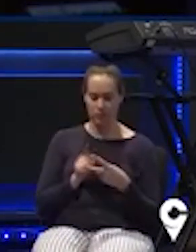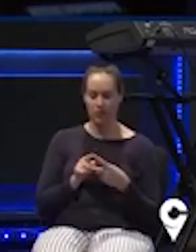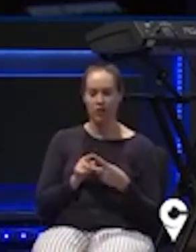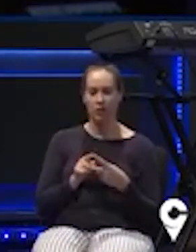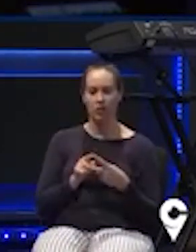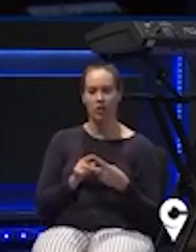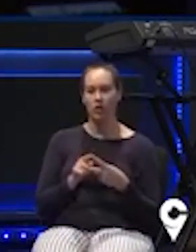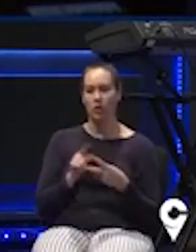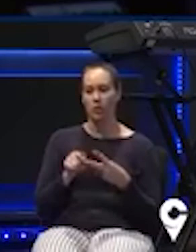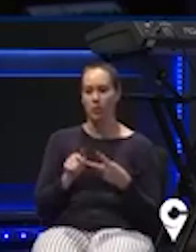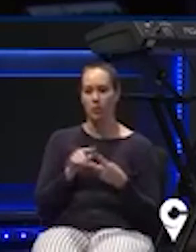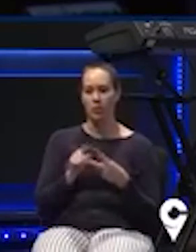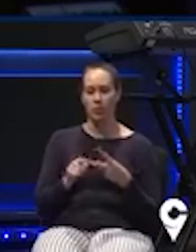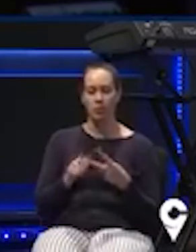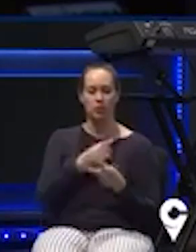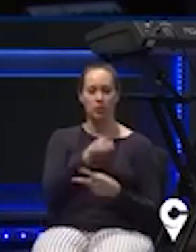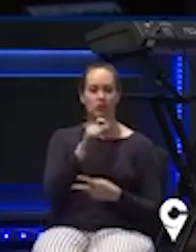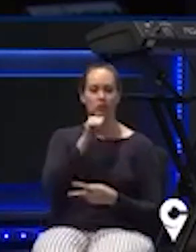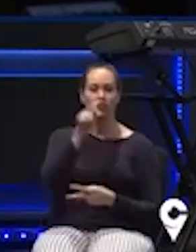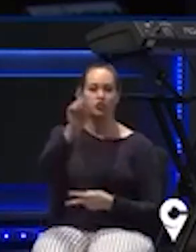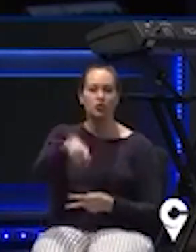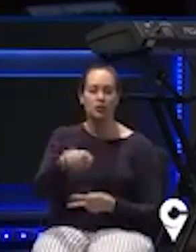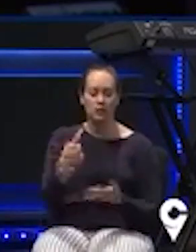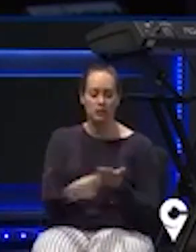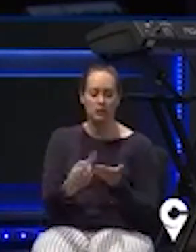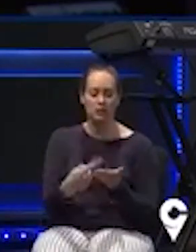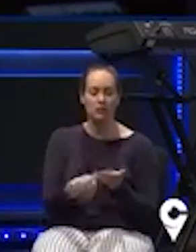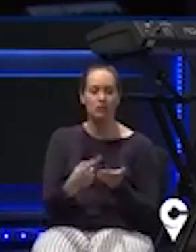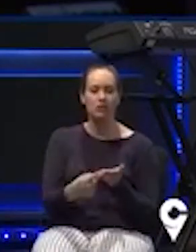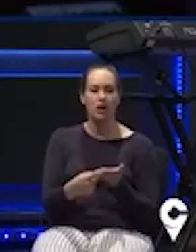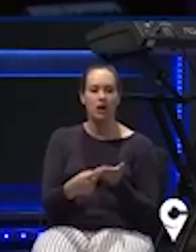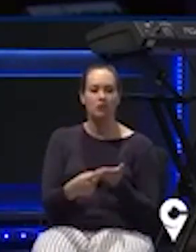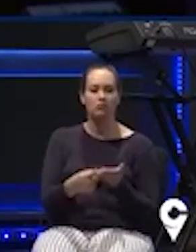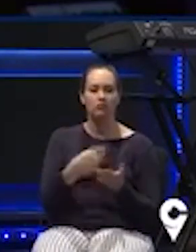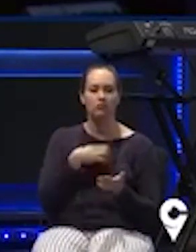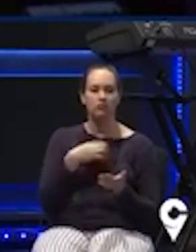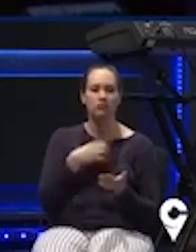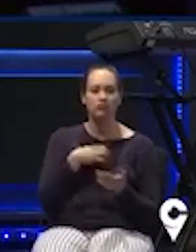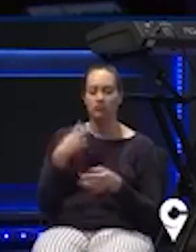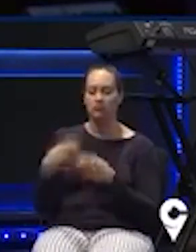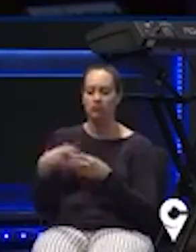your complaint with someone who is incapable of solving it.